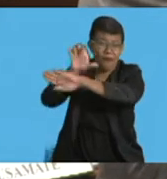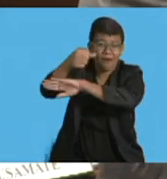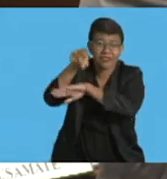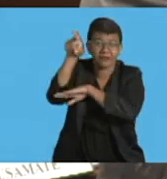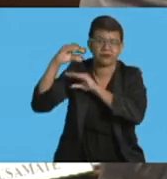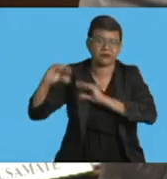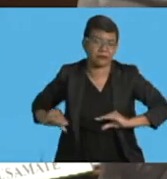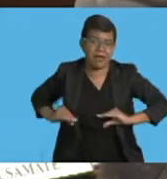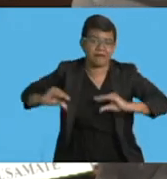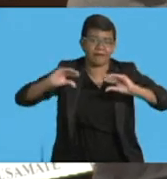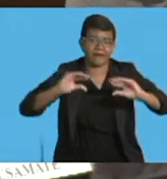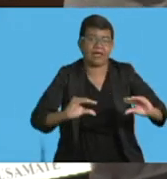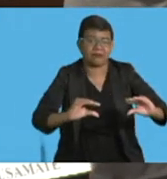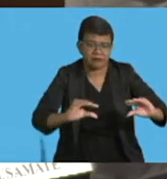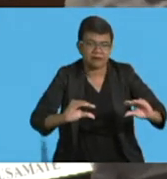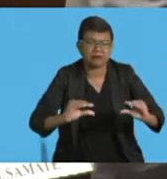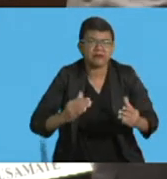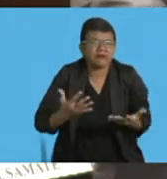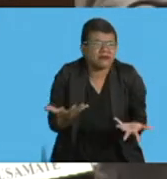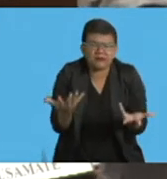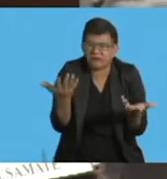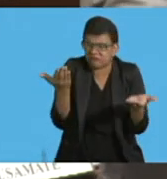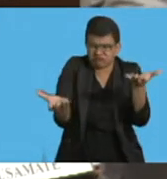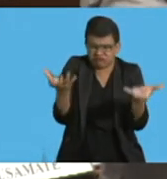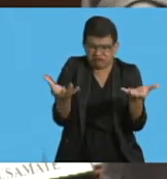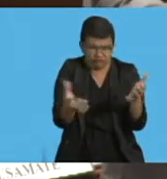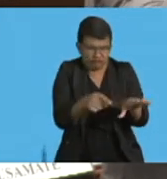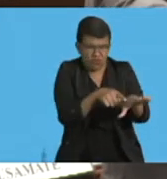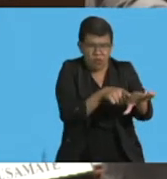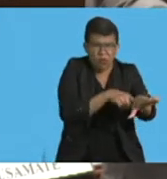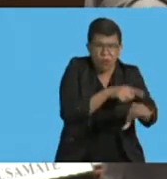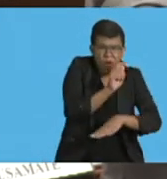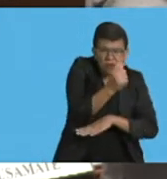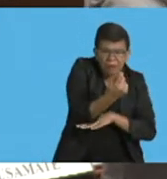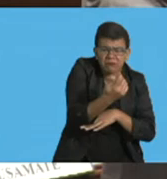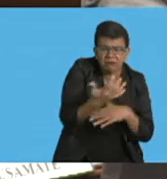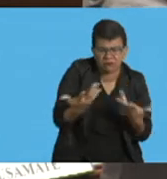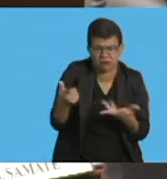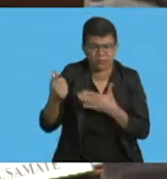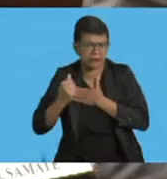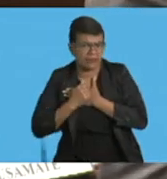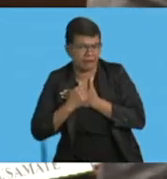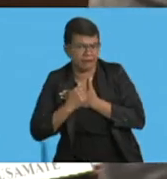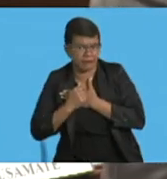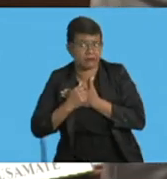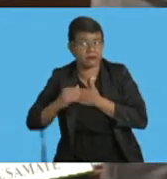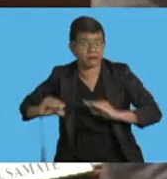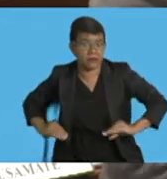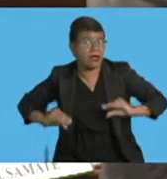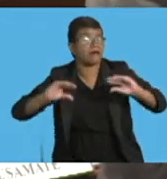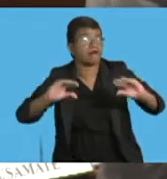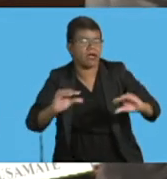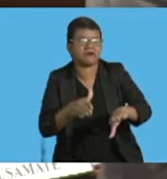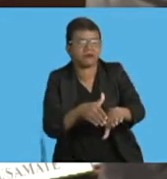yield because long-term bonds are viewed as safe. You know, you can invest on a long-term basis, you tie up the money for long-term.